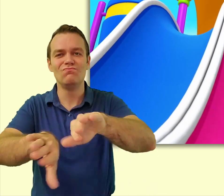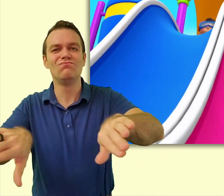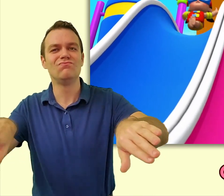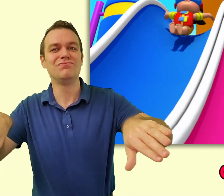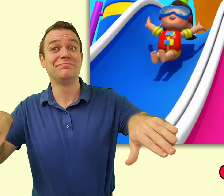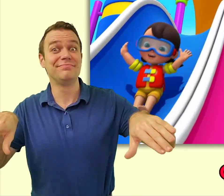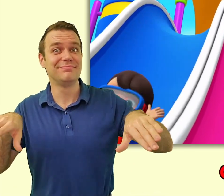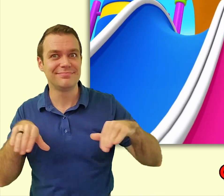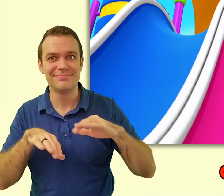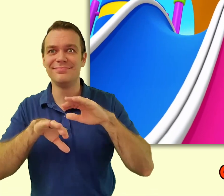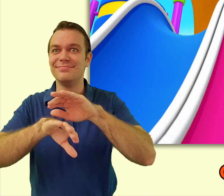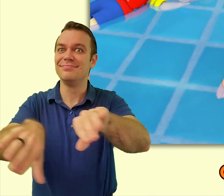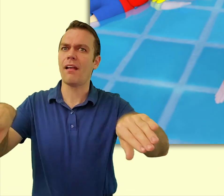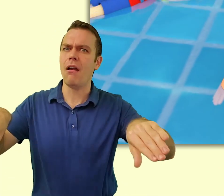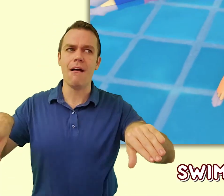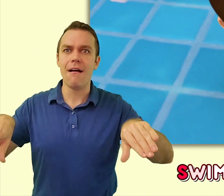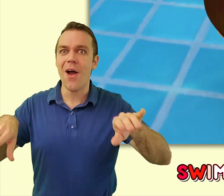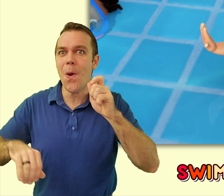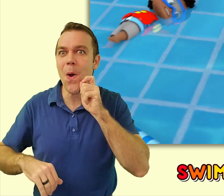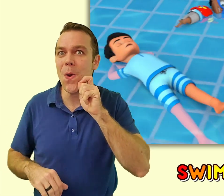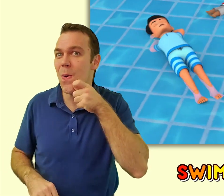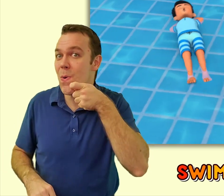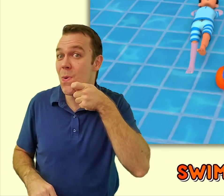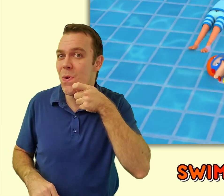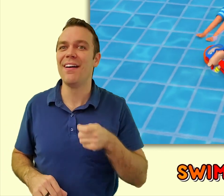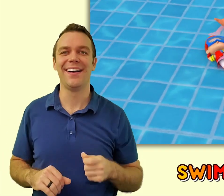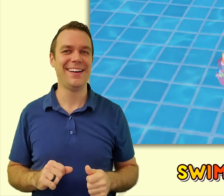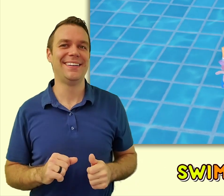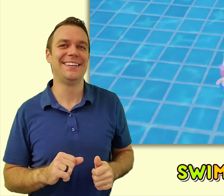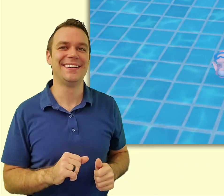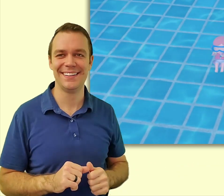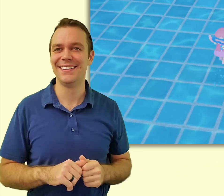Swimming, oh swimming, swimming is so